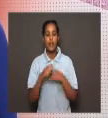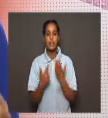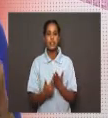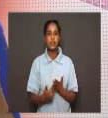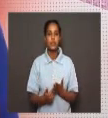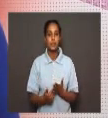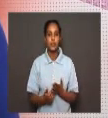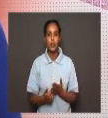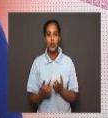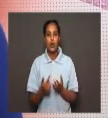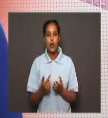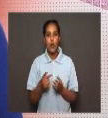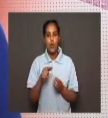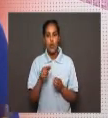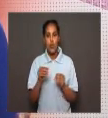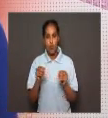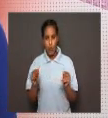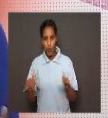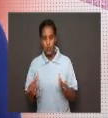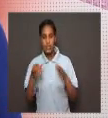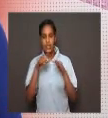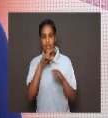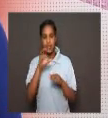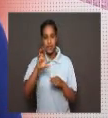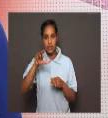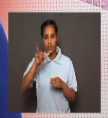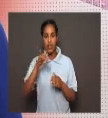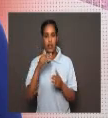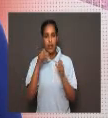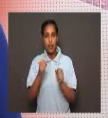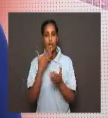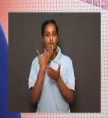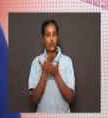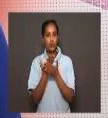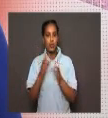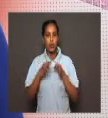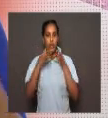However, molten crystals can be good conductors.